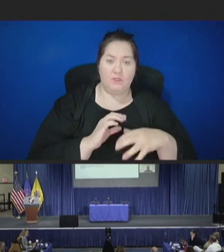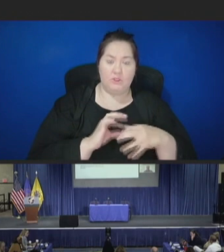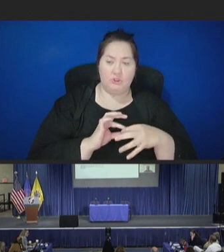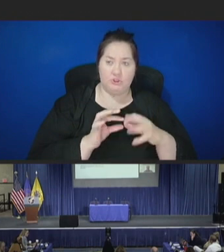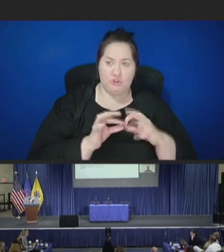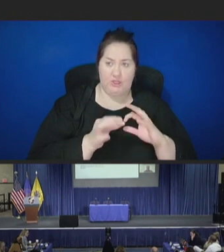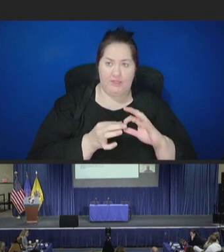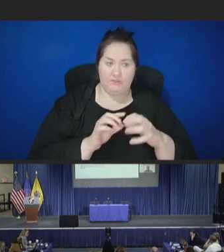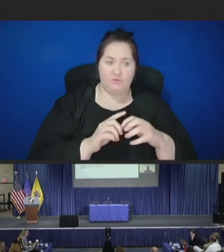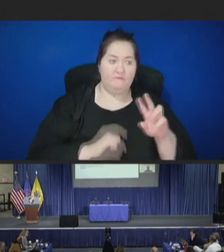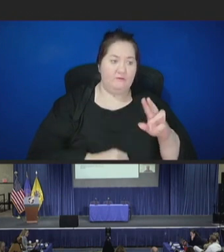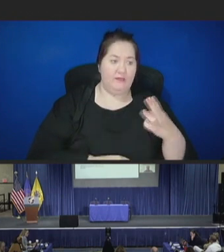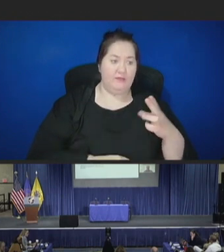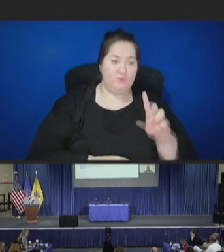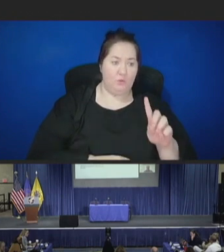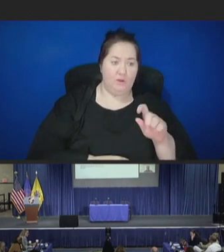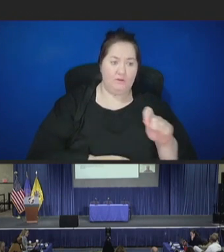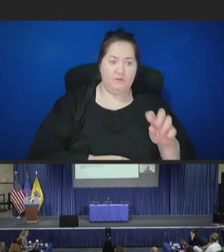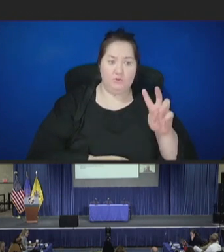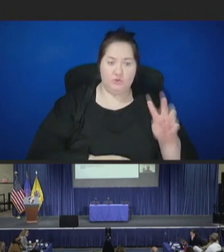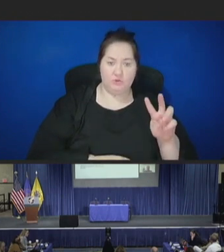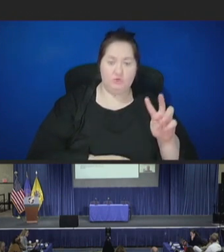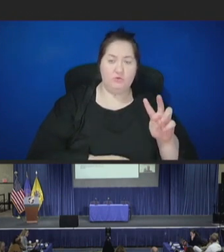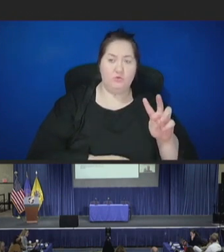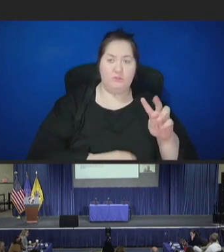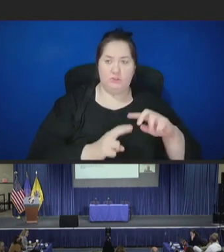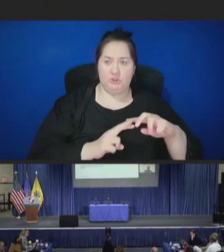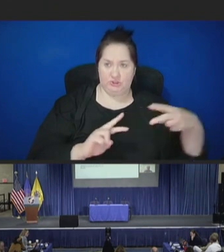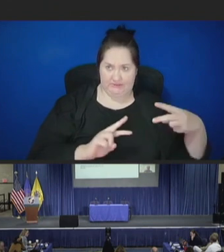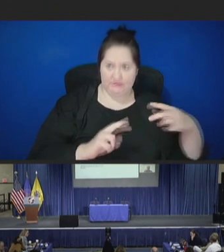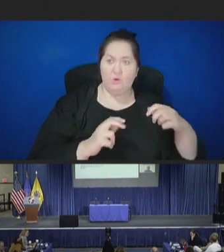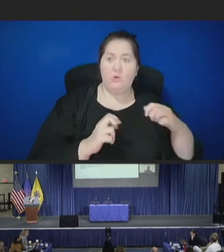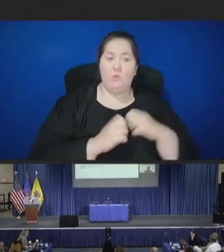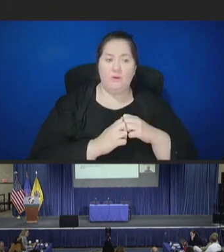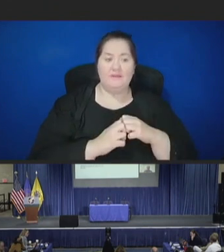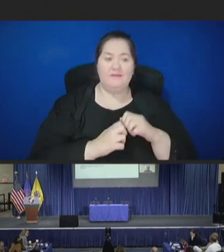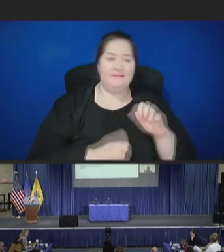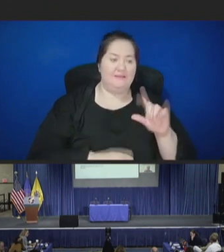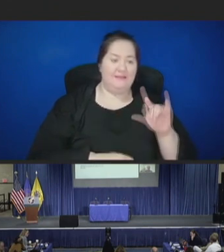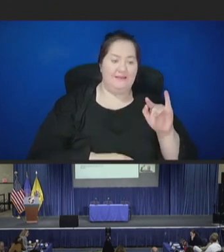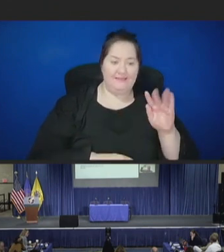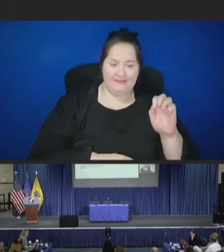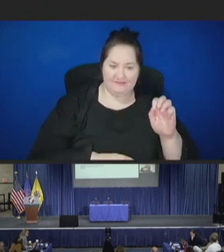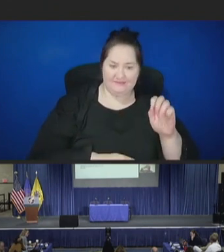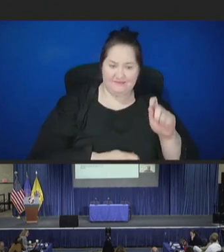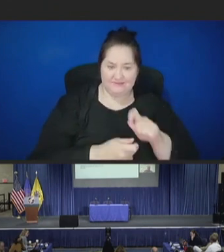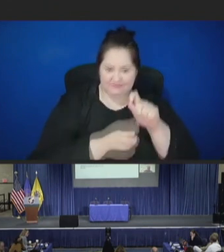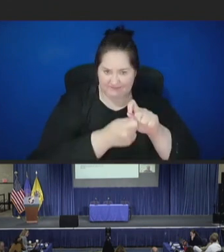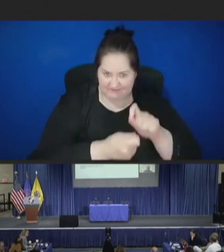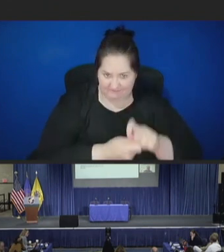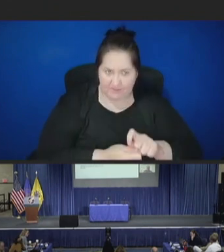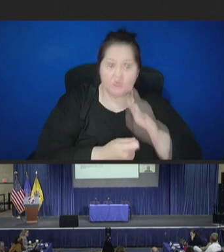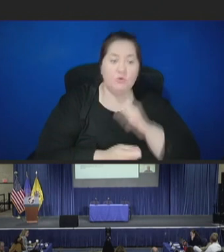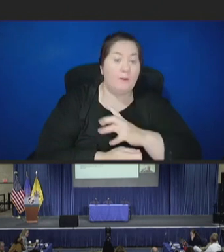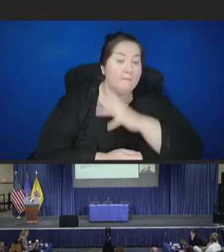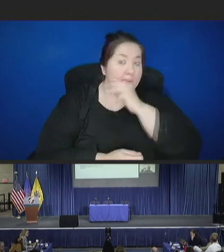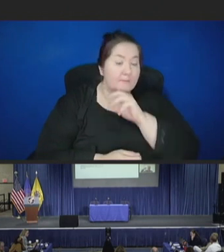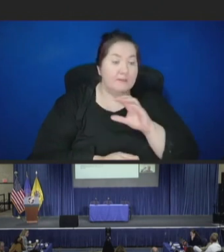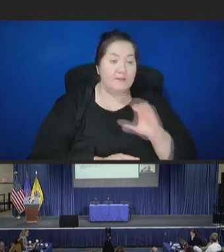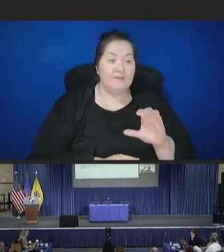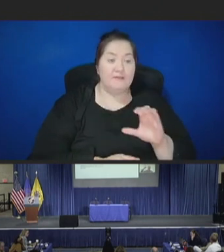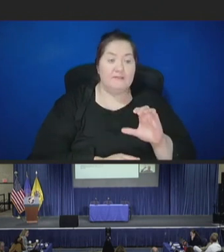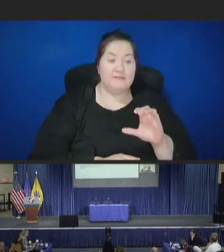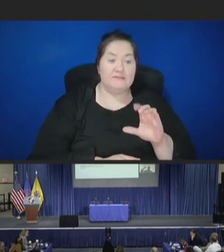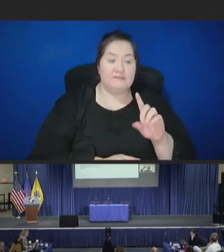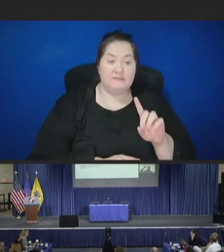specific VH1/2 human V genes with specific alleles of those V genes to mimic CD4. And then to allow